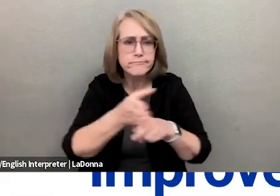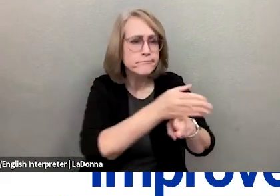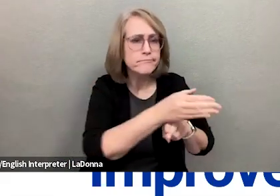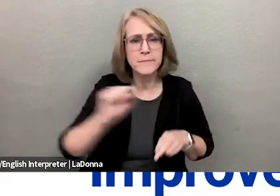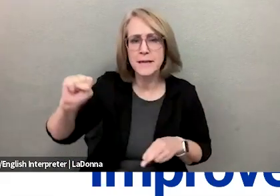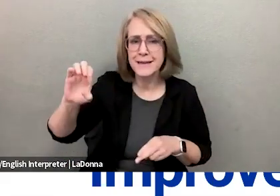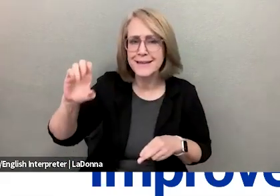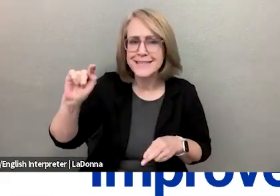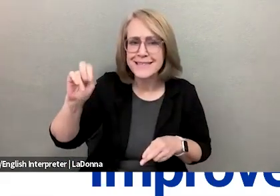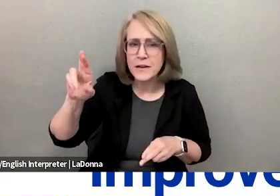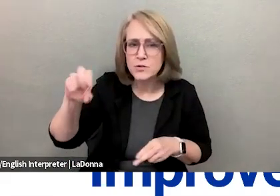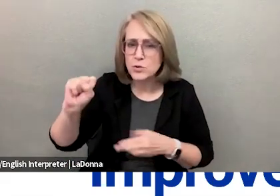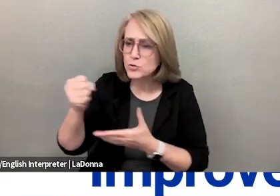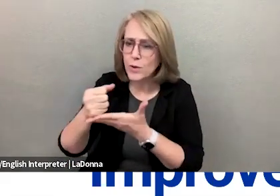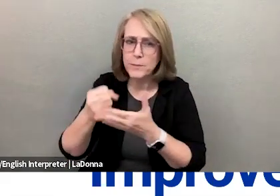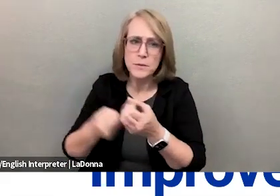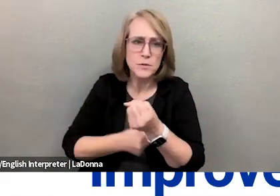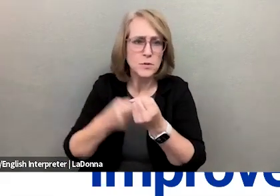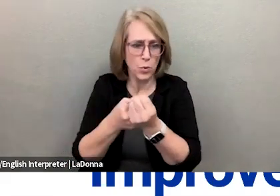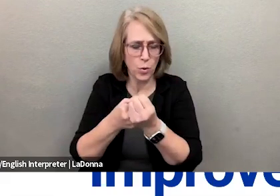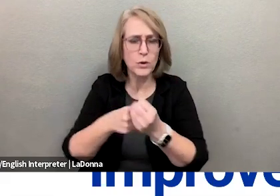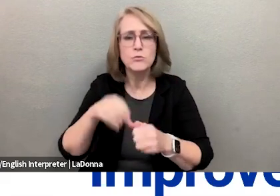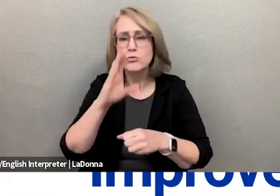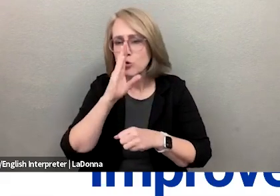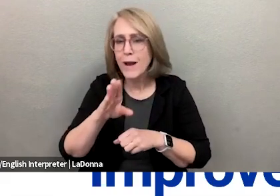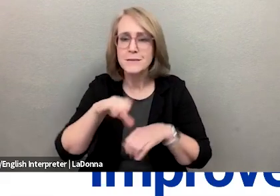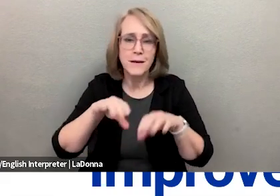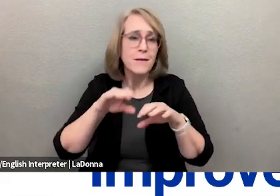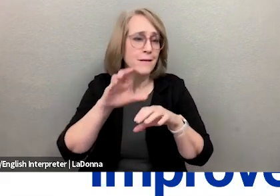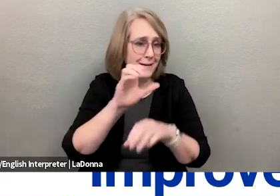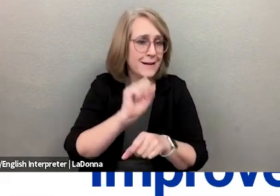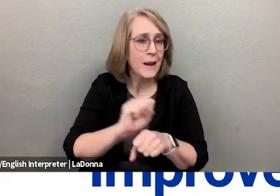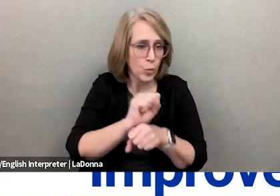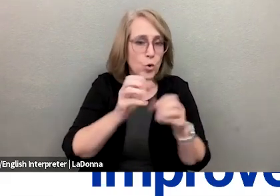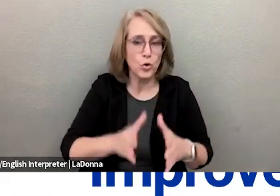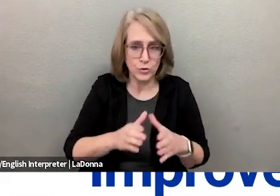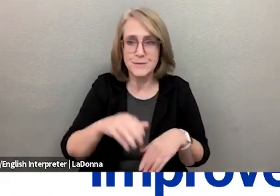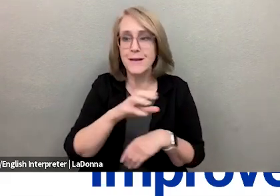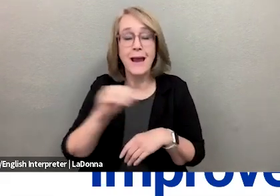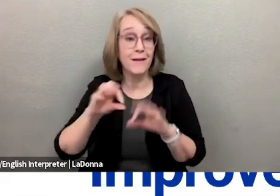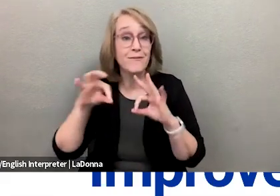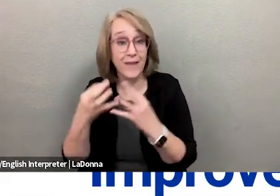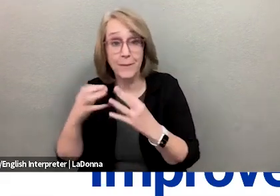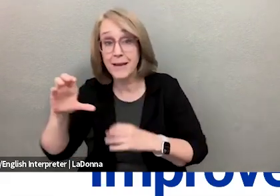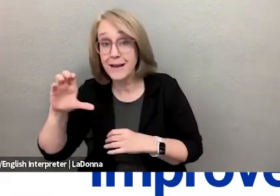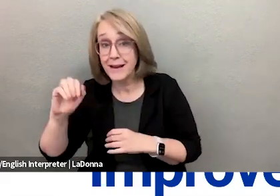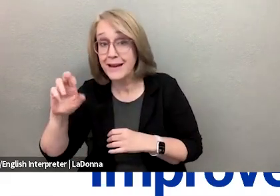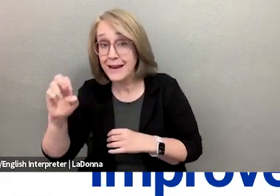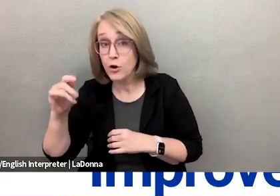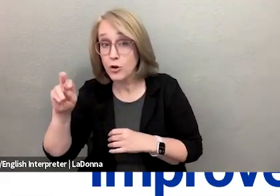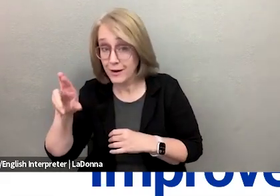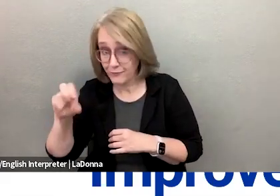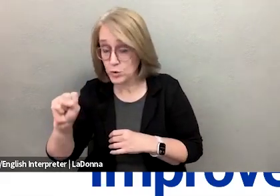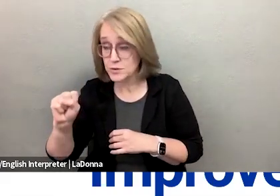family caregivers and direct care workers. And I will say here that historically, a big segment of the workforce, including in